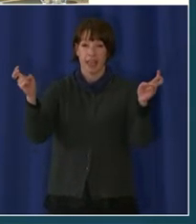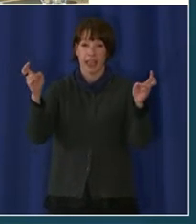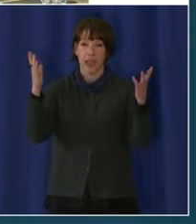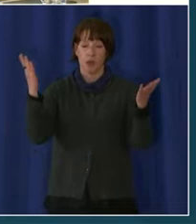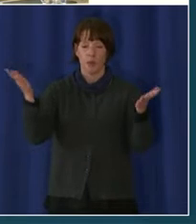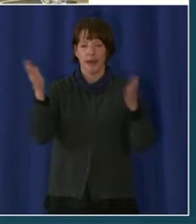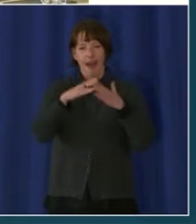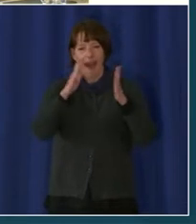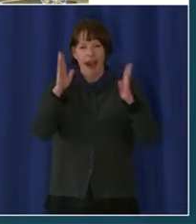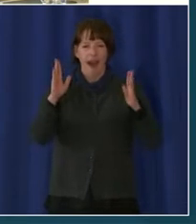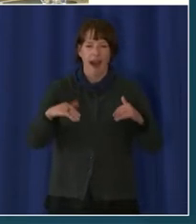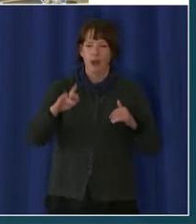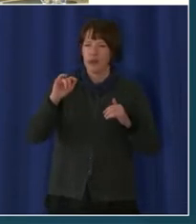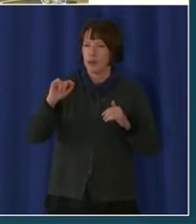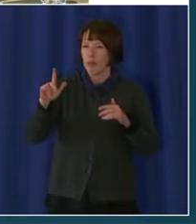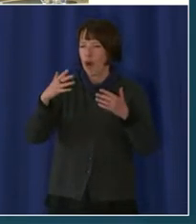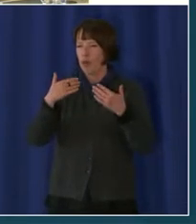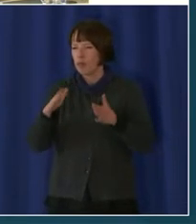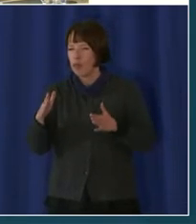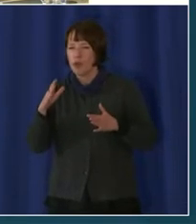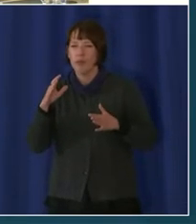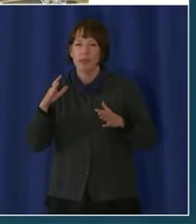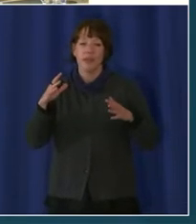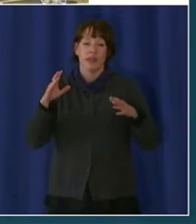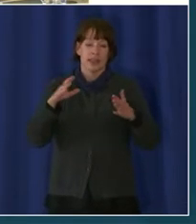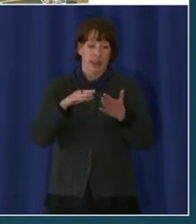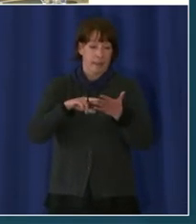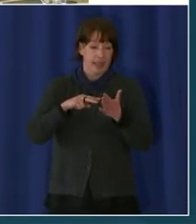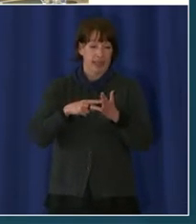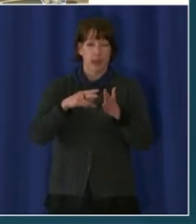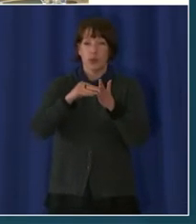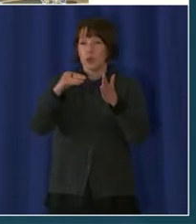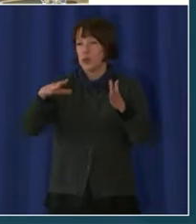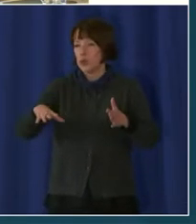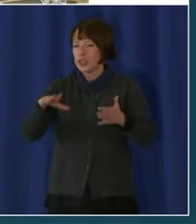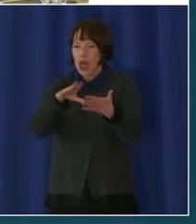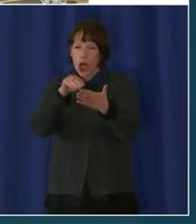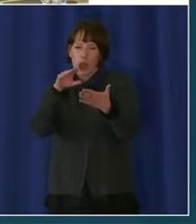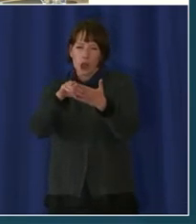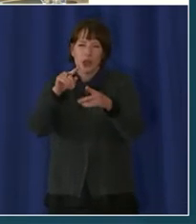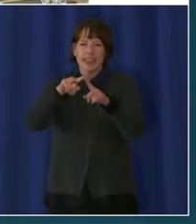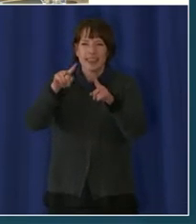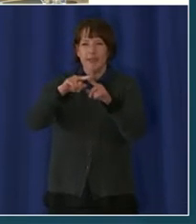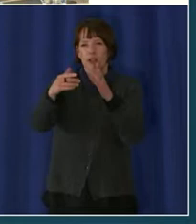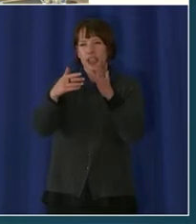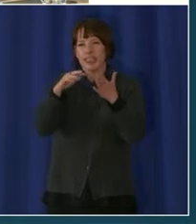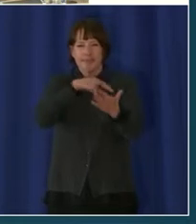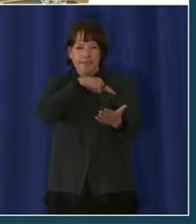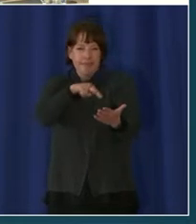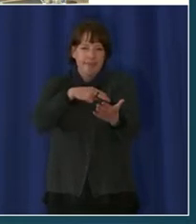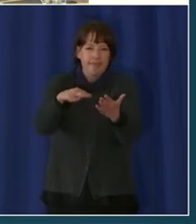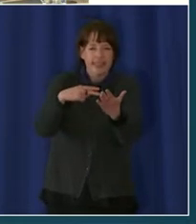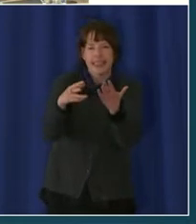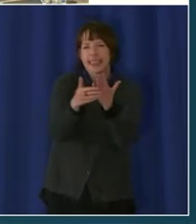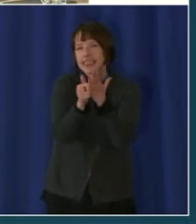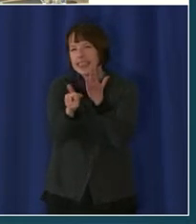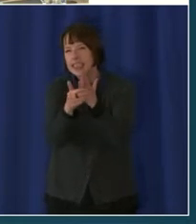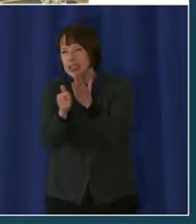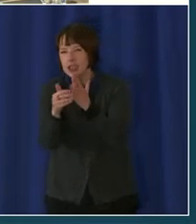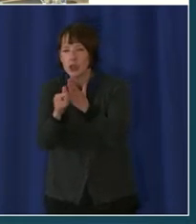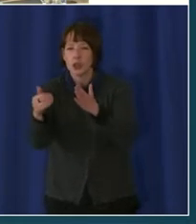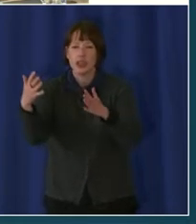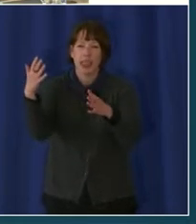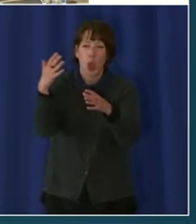and ballroom, and so the students will be able to get an opportunity to learn different skills and compete in different categories